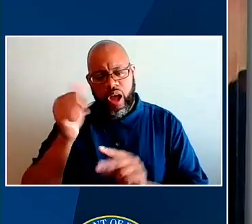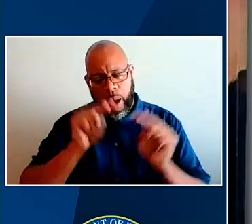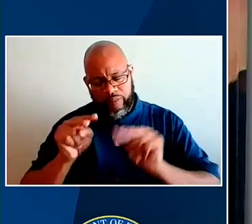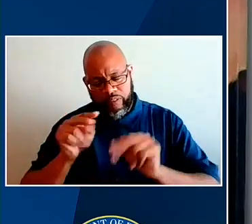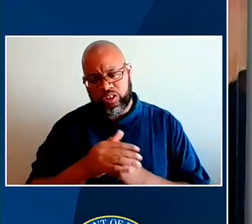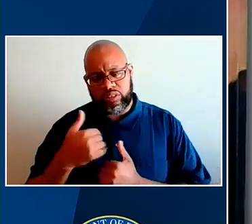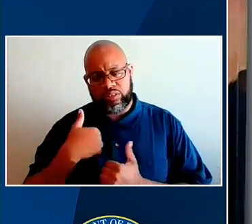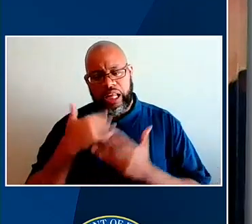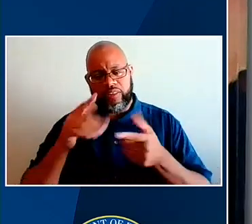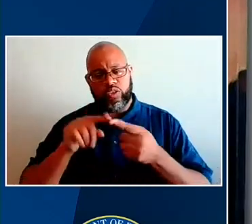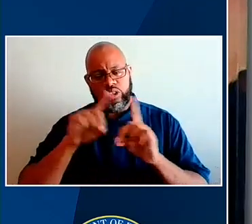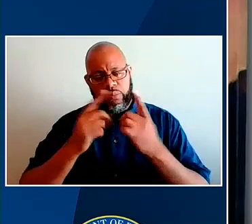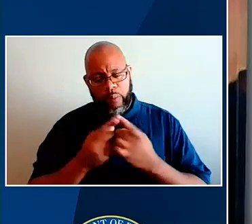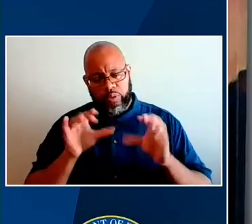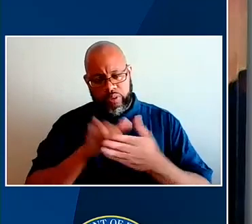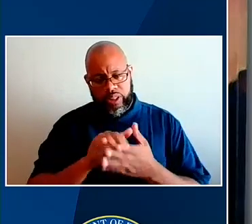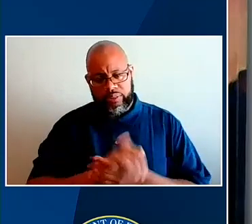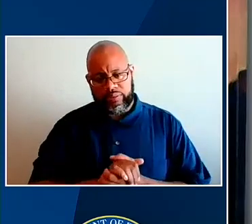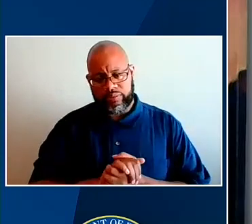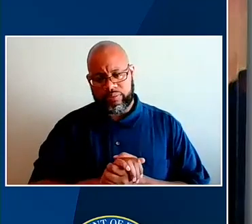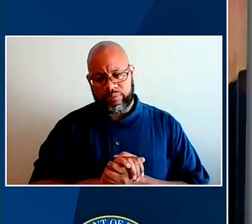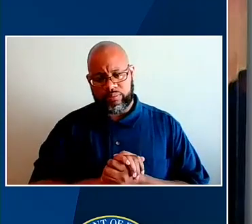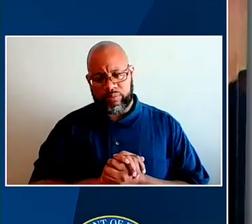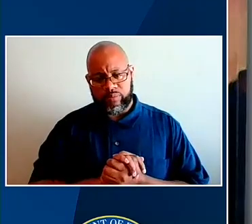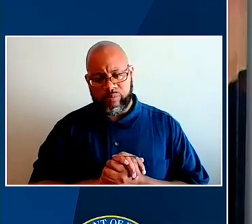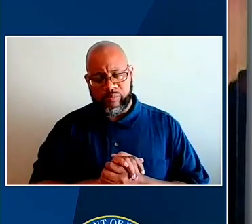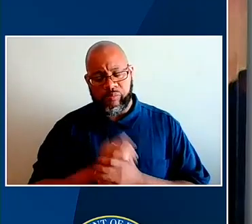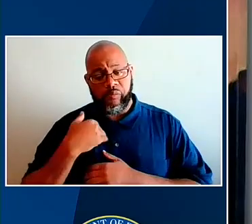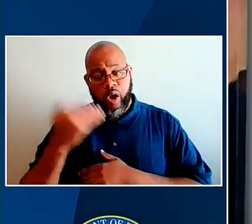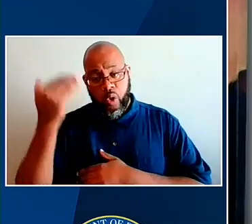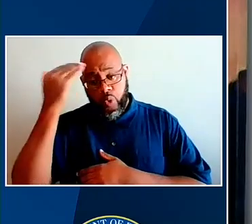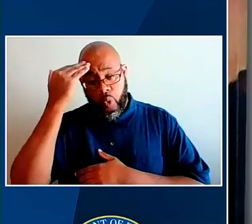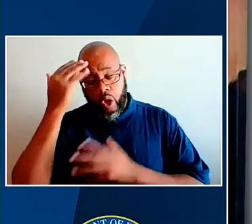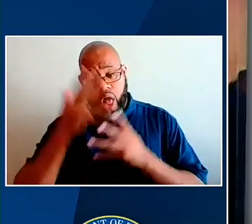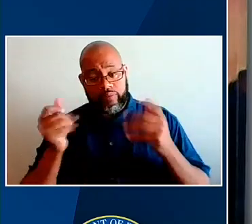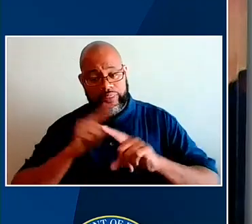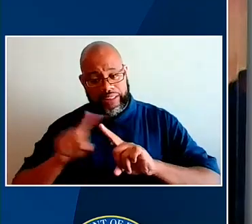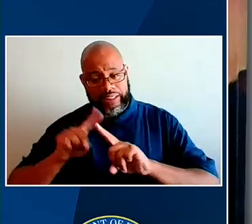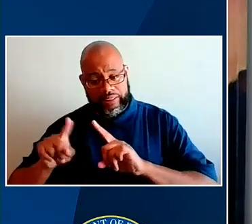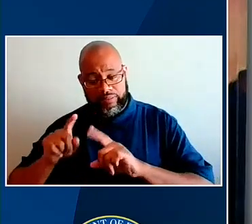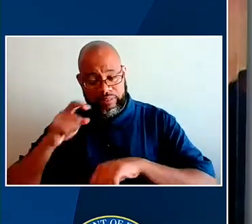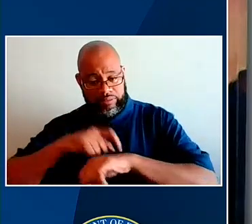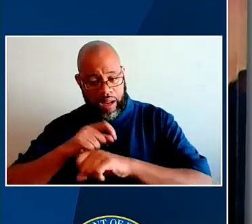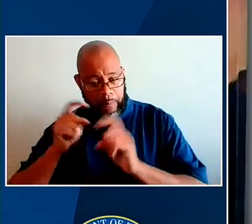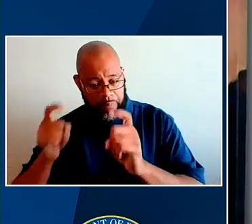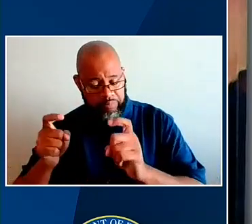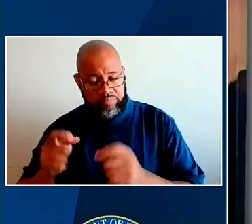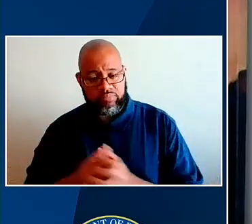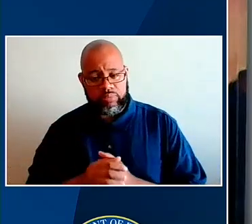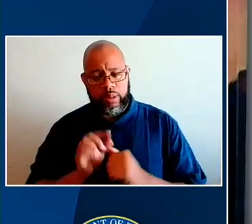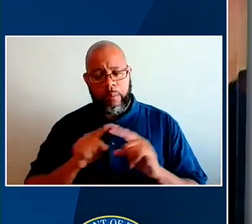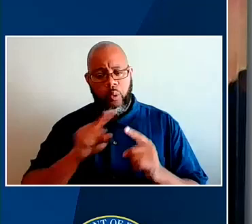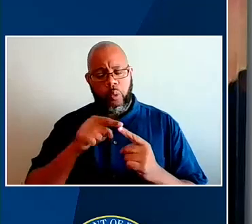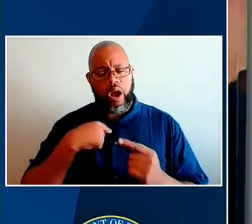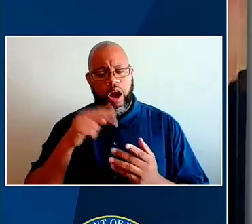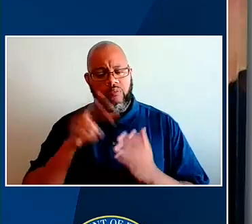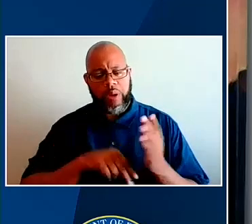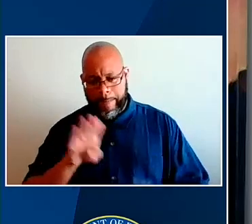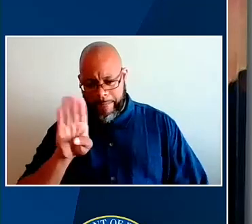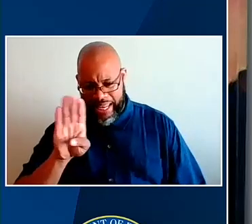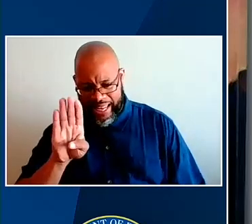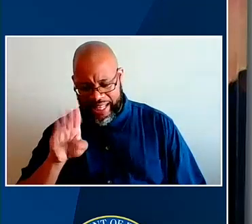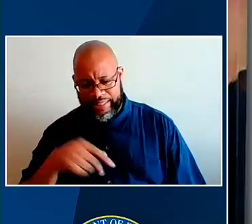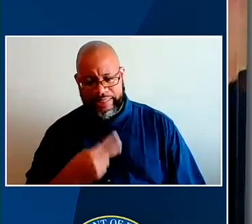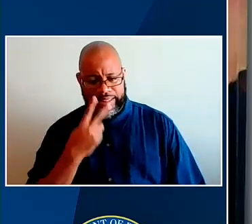leave to the department to do this. I know that there are lots of different time frames floating around, but when I read B and